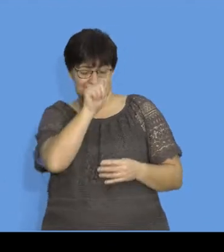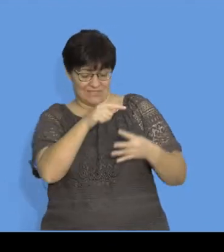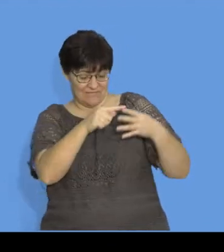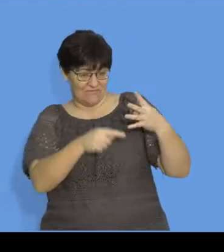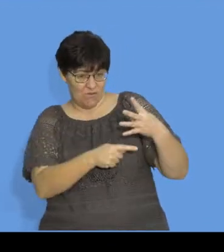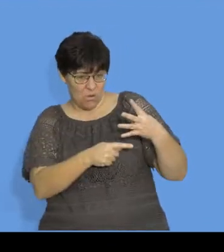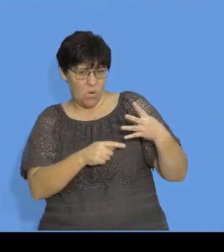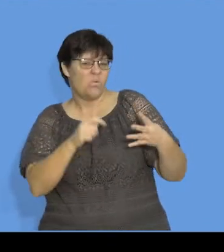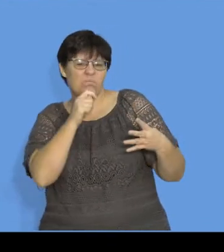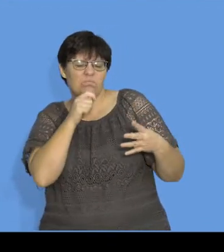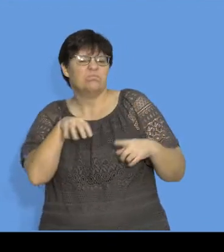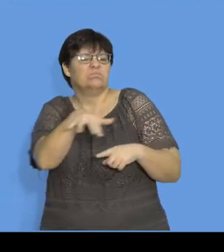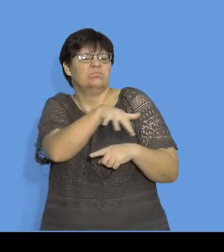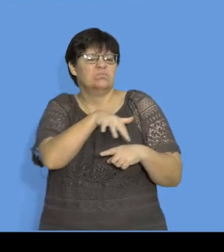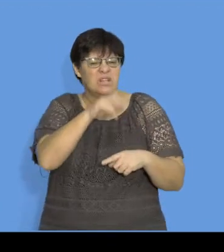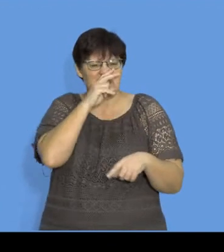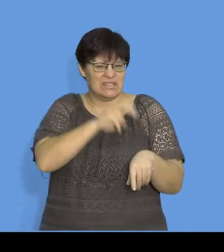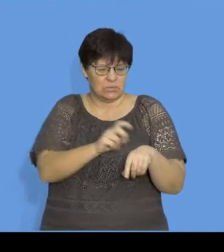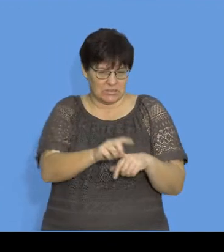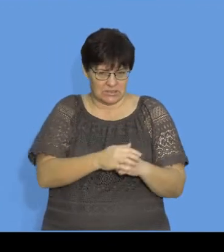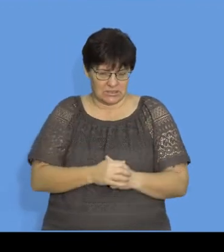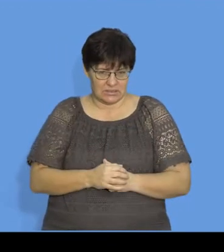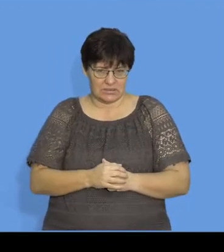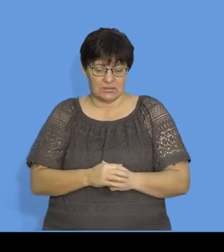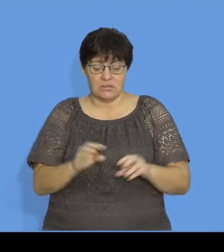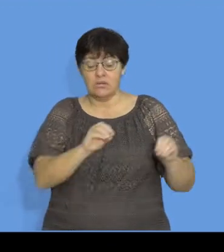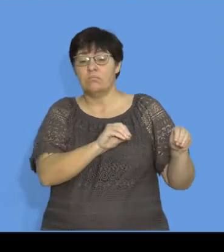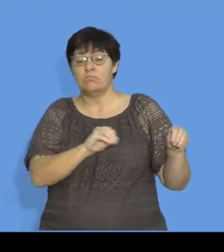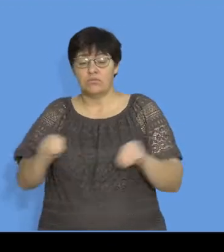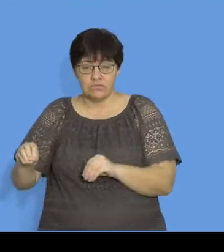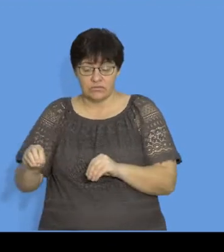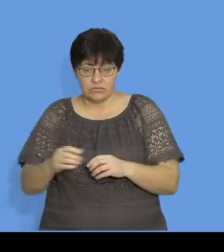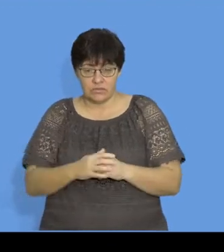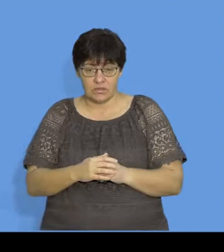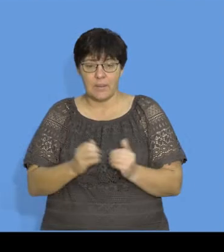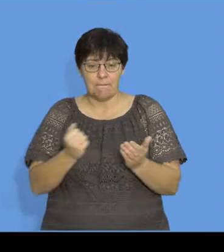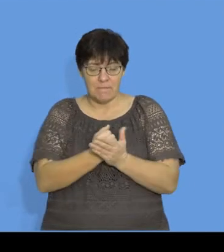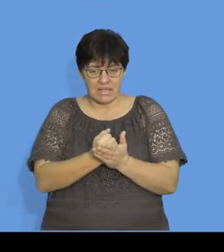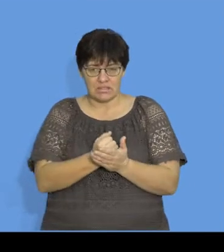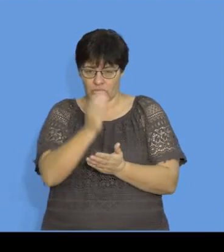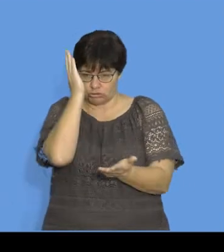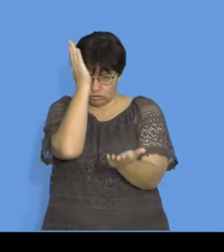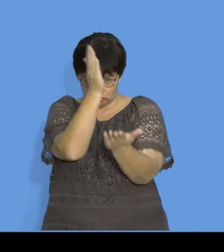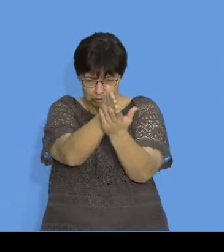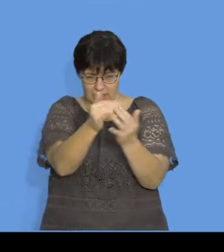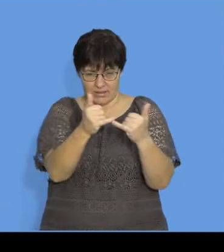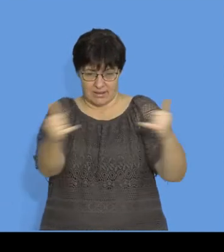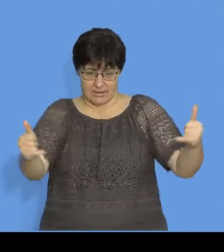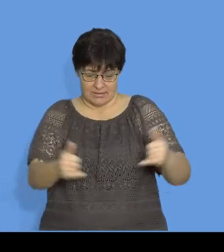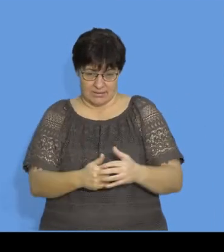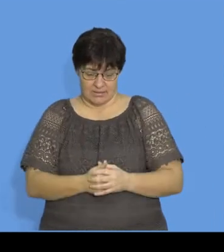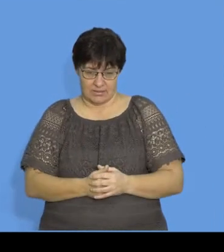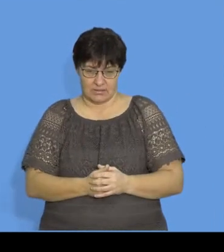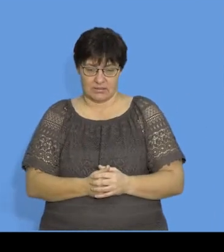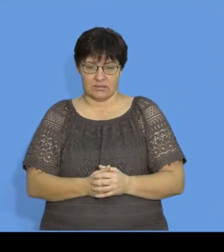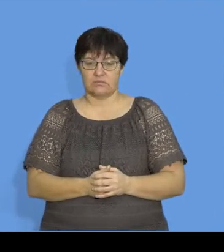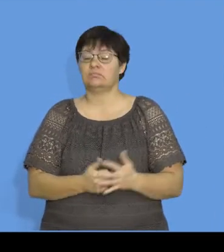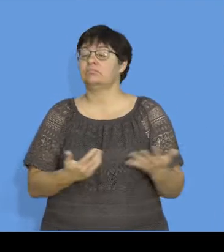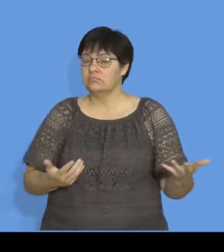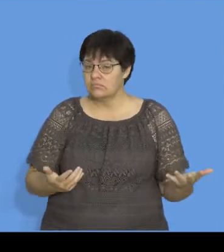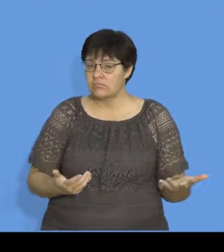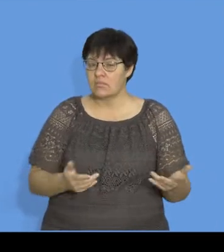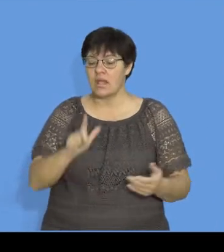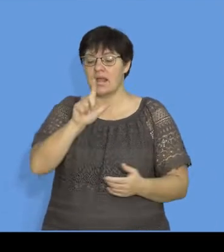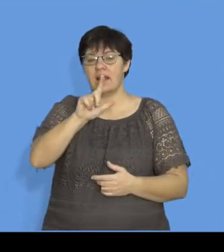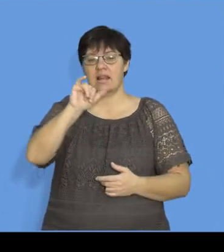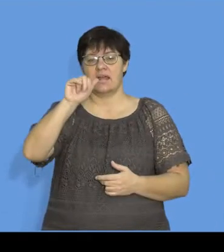these equations. The movement, it must be in a straight line. We are working